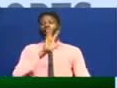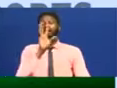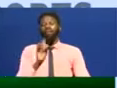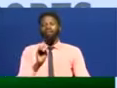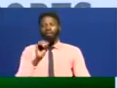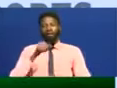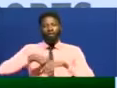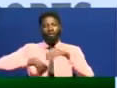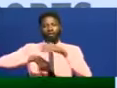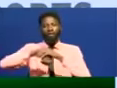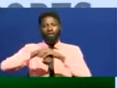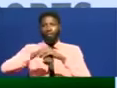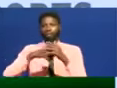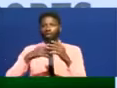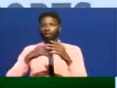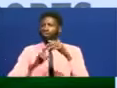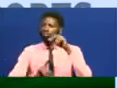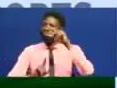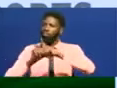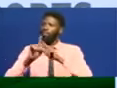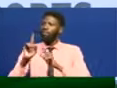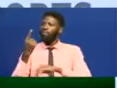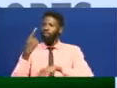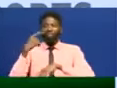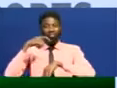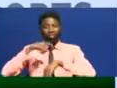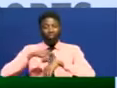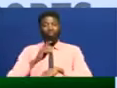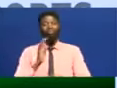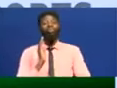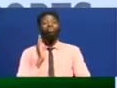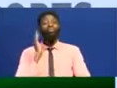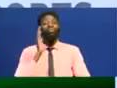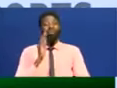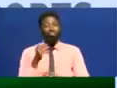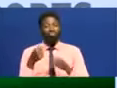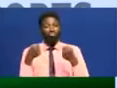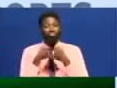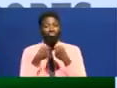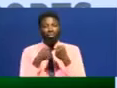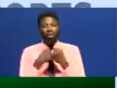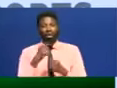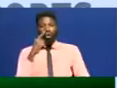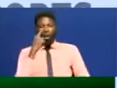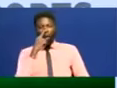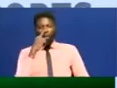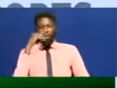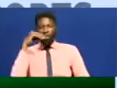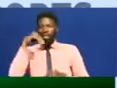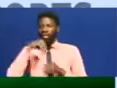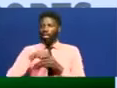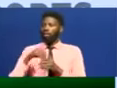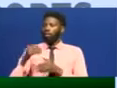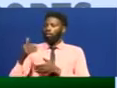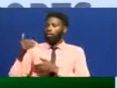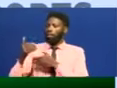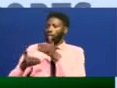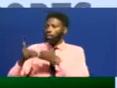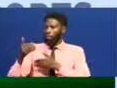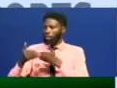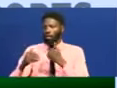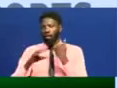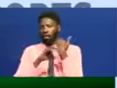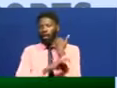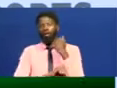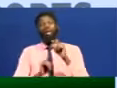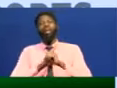would play their game in a neighboring country because there was no venue FIFA would allow to